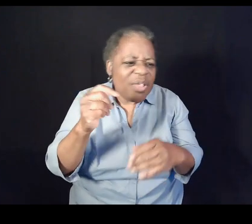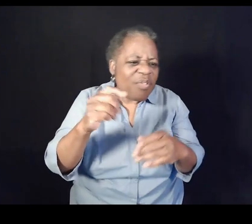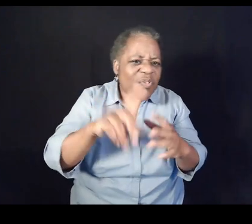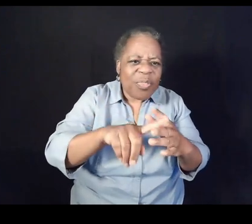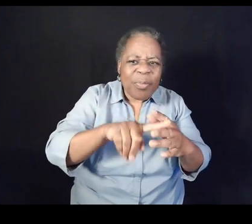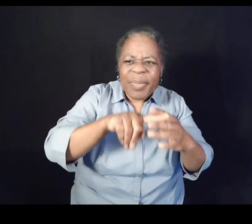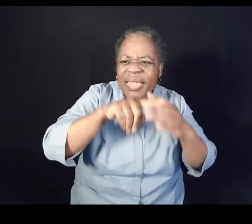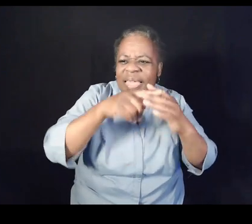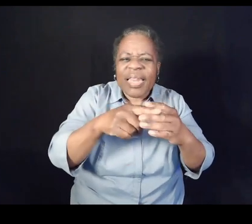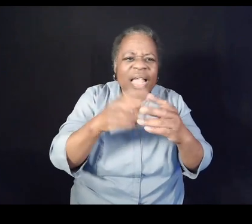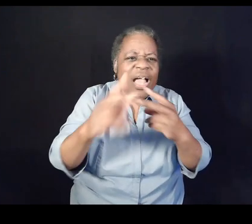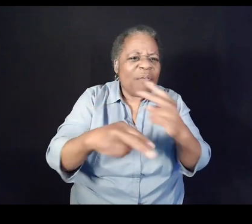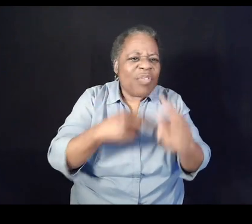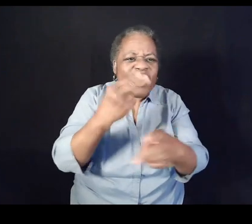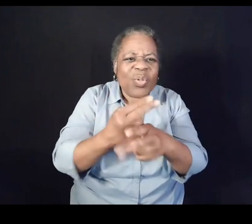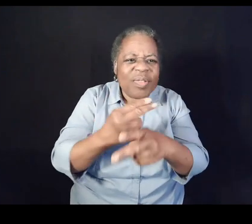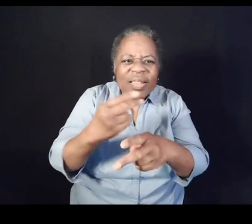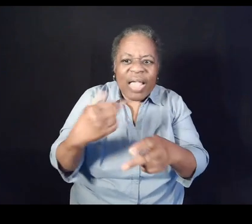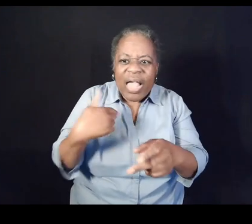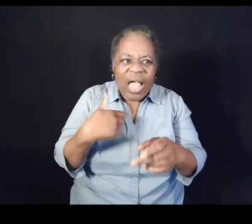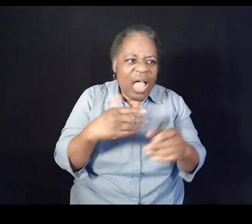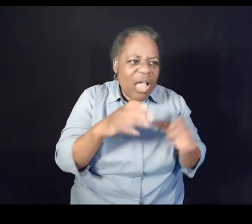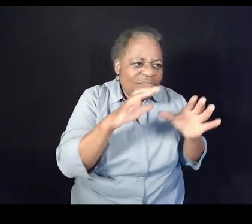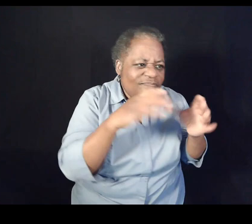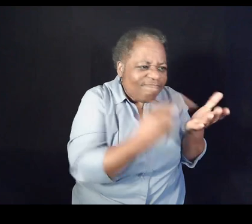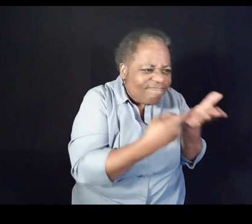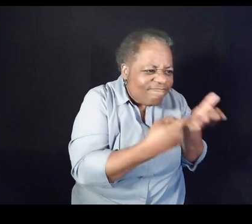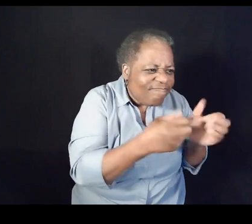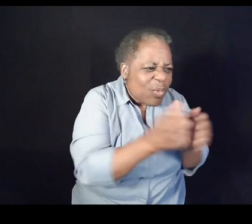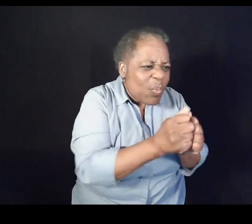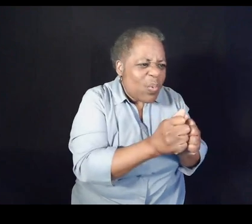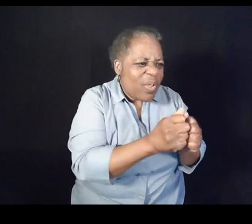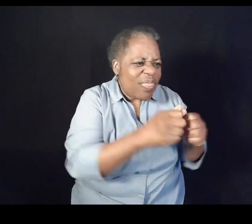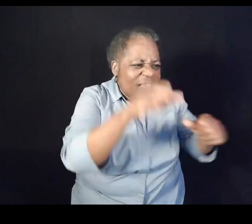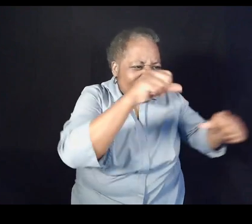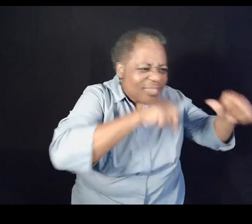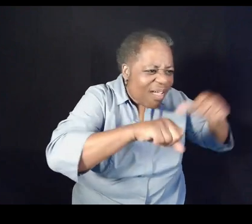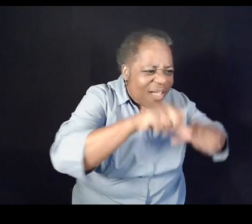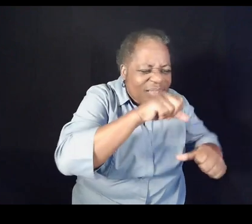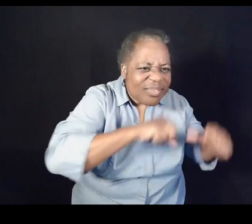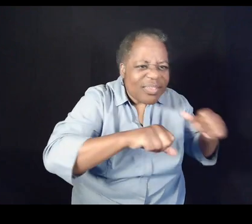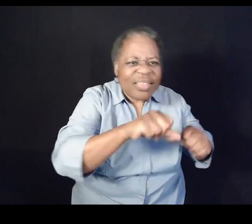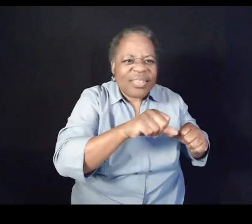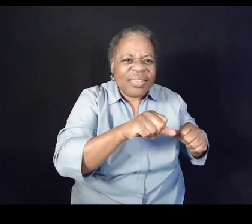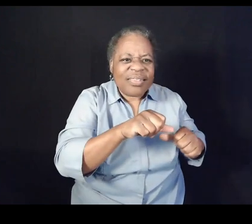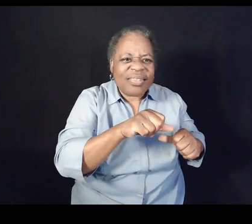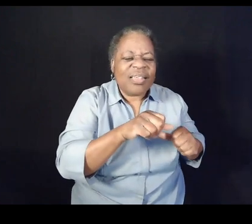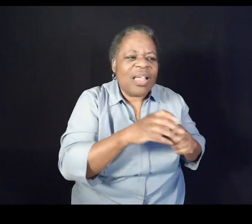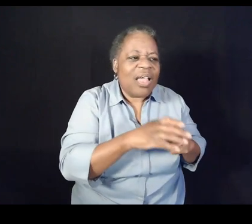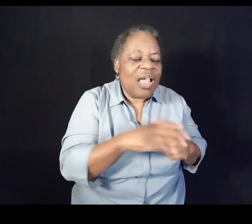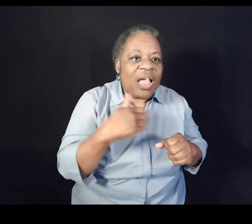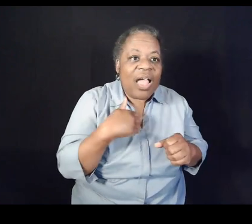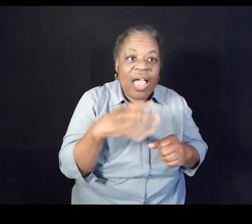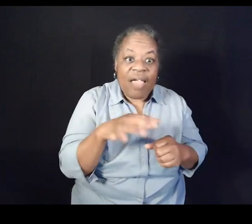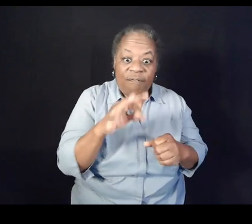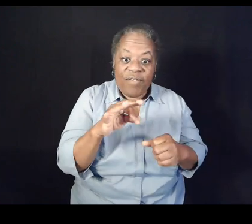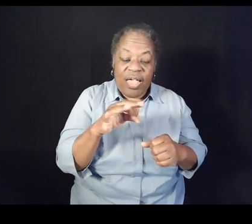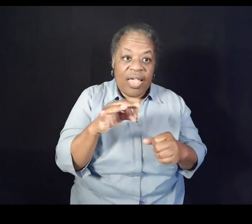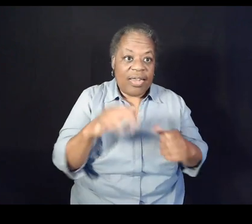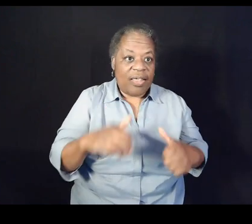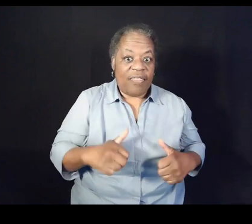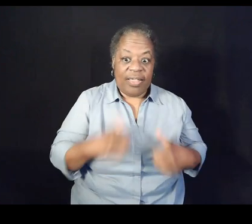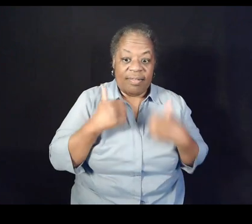spent time with lots of scientists in our congregation and here in Greater Boston, I find the existence of a